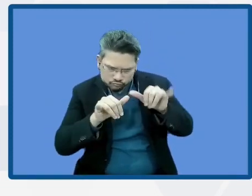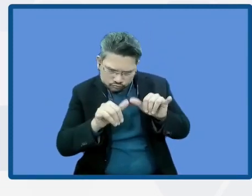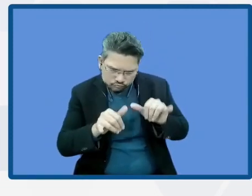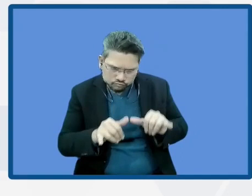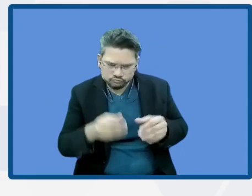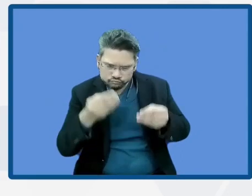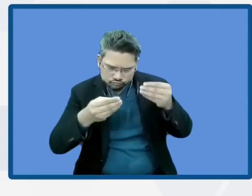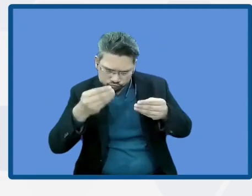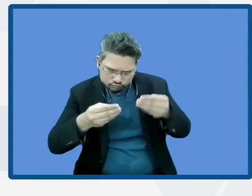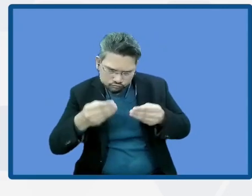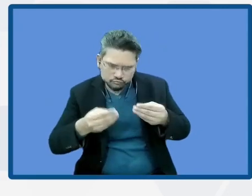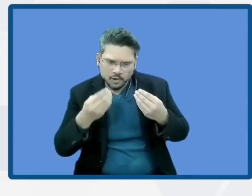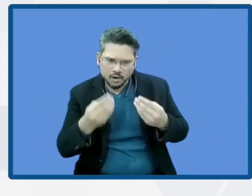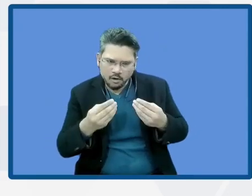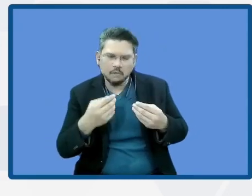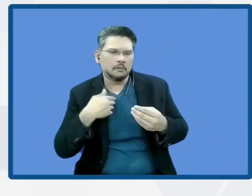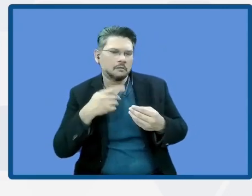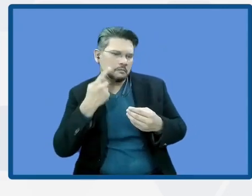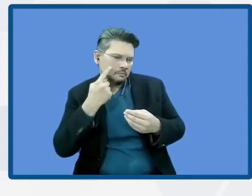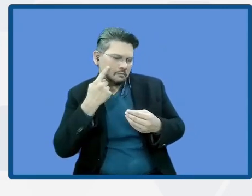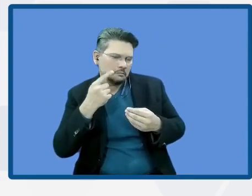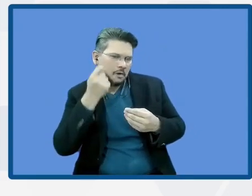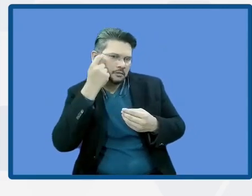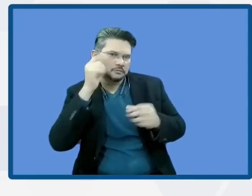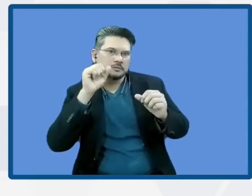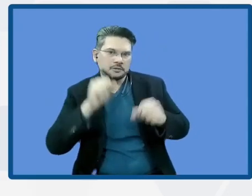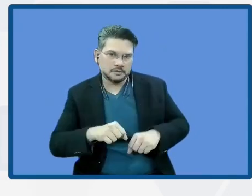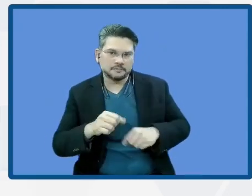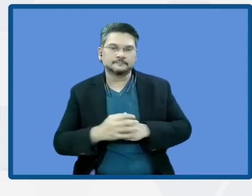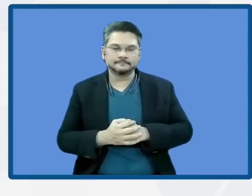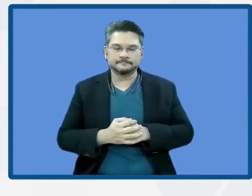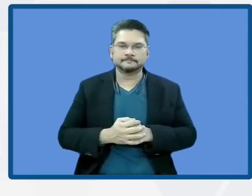acting in order to consider whether there's